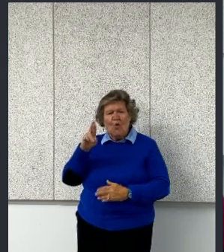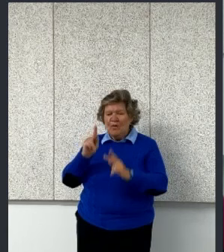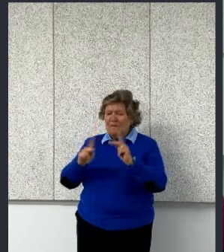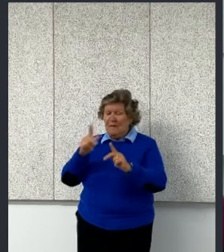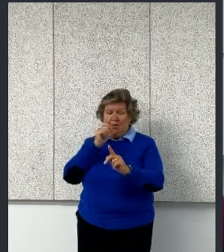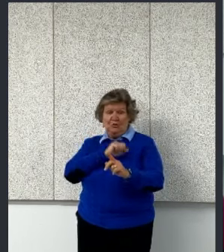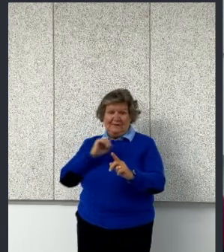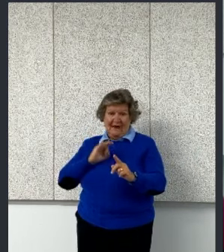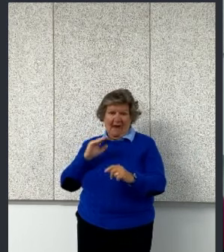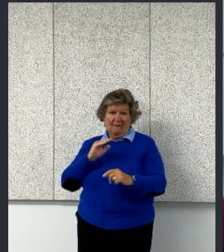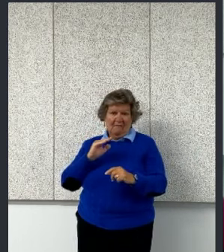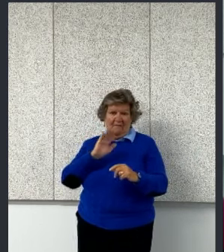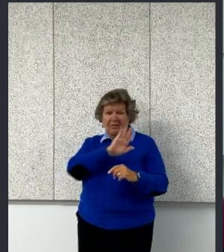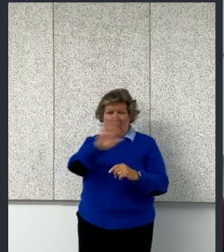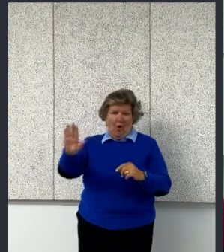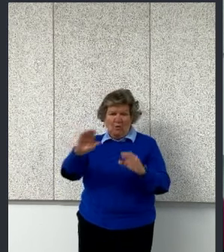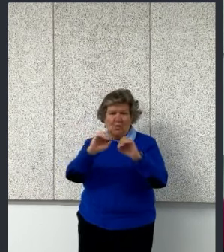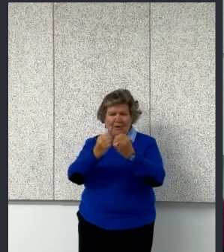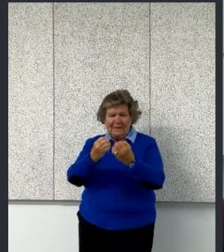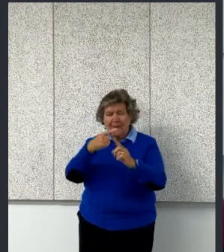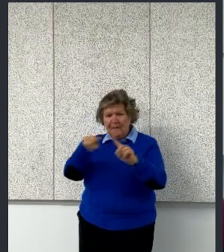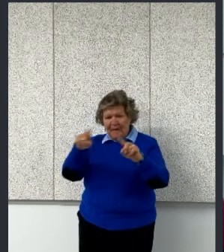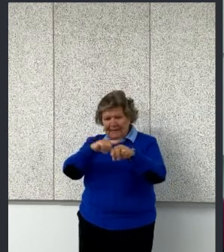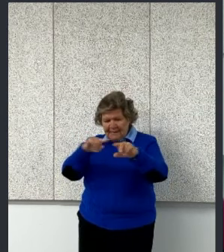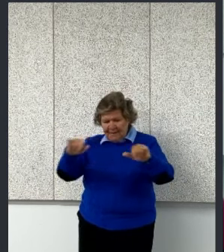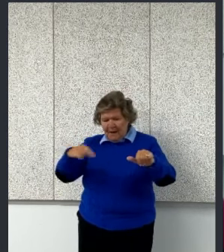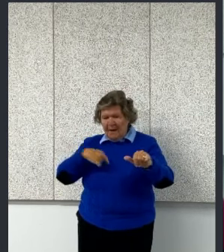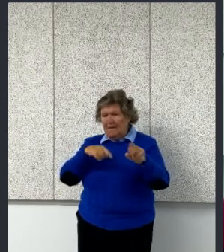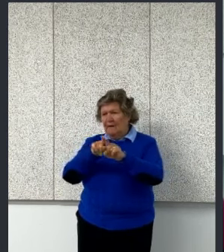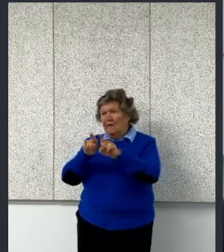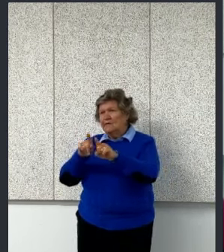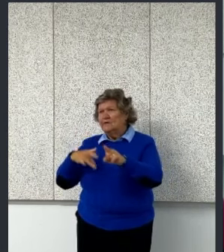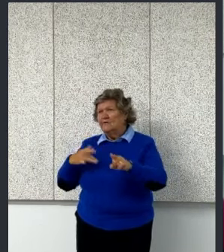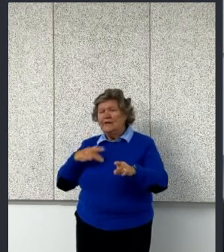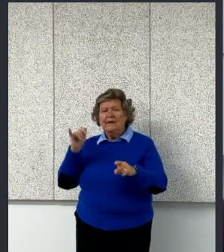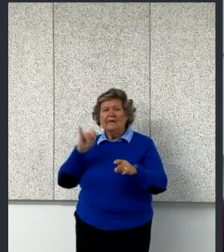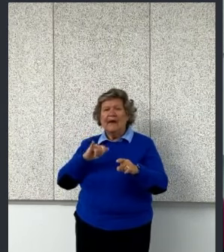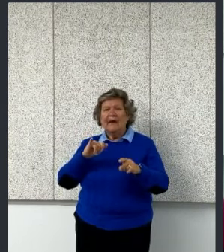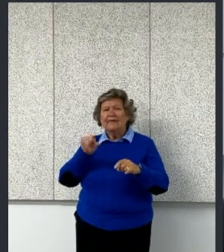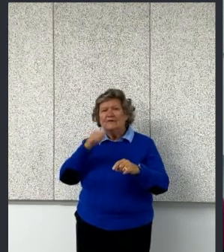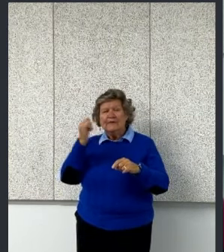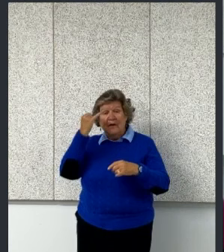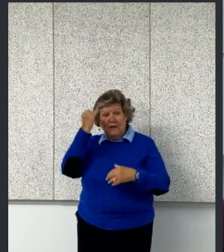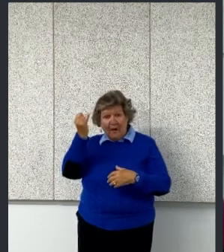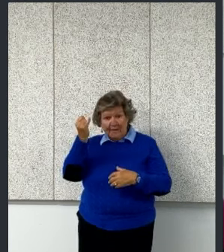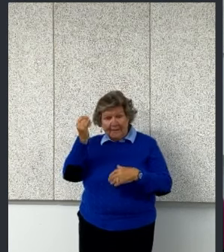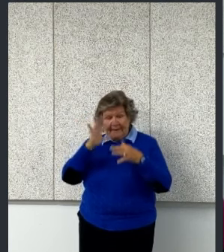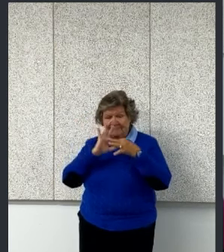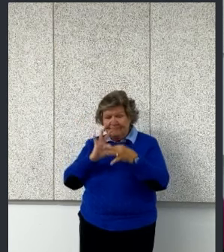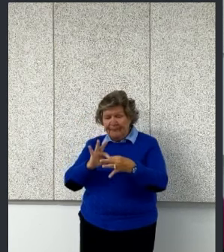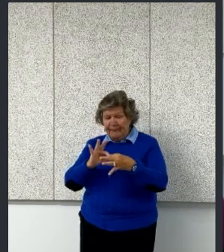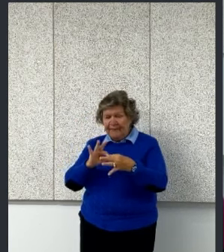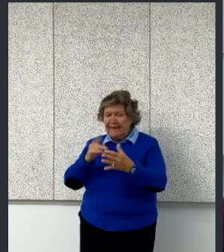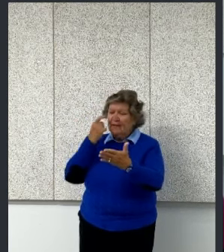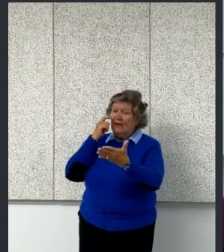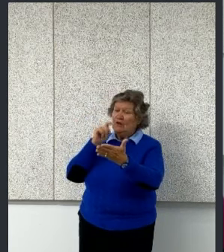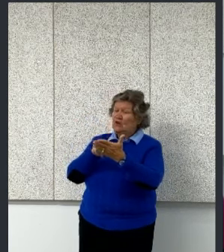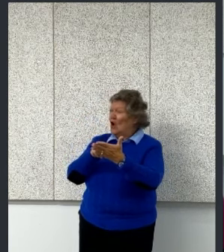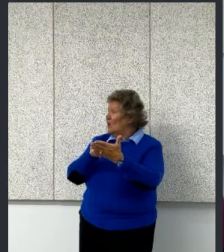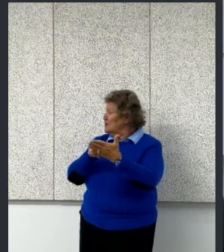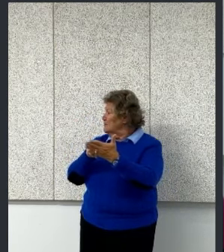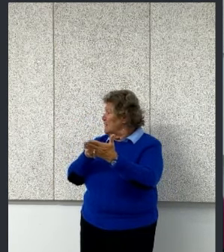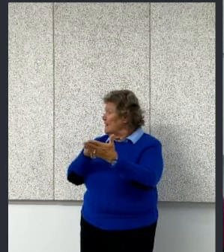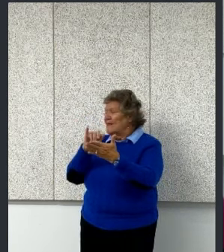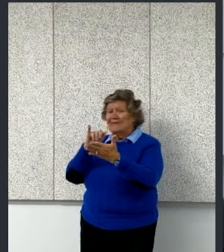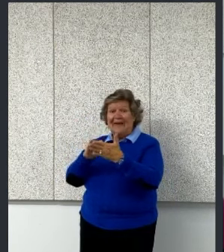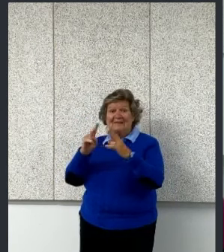organizations. And then I also feel like there's the sort of thread that is the acknowledgement that I think has been